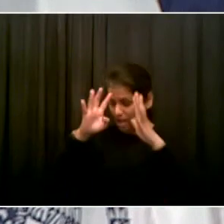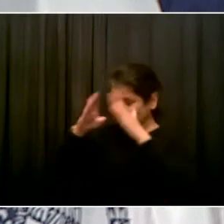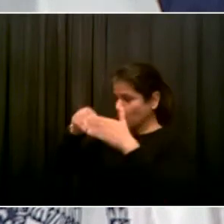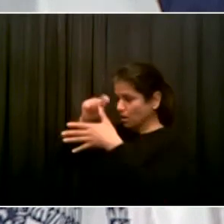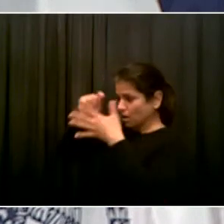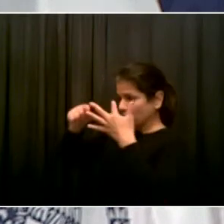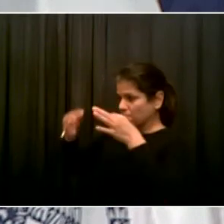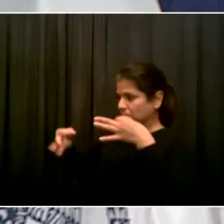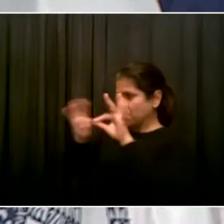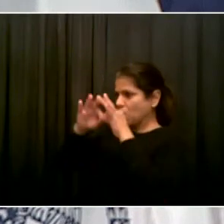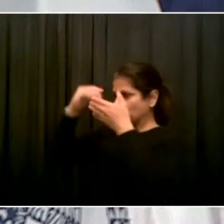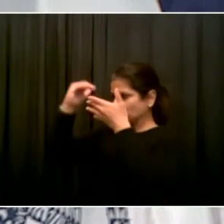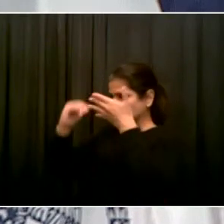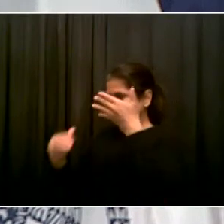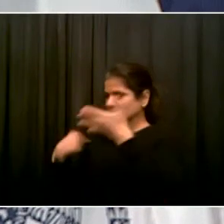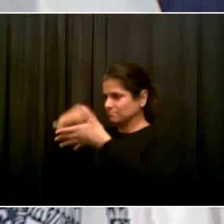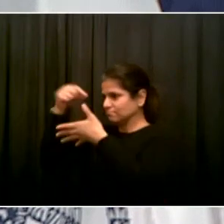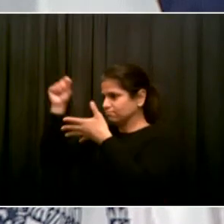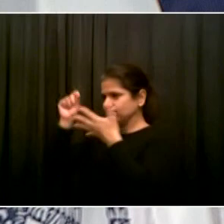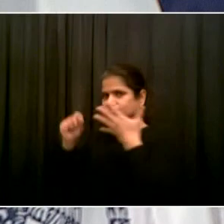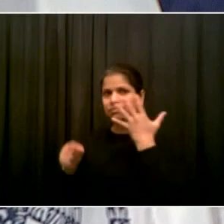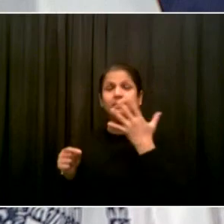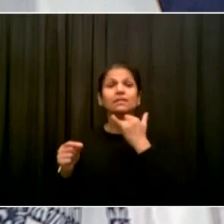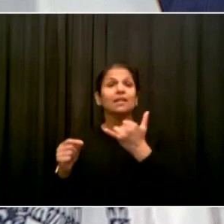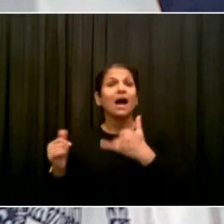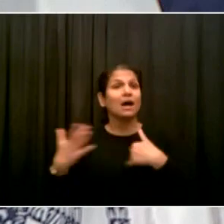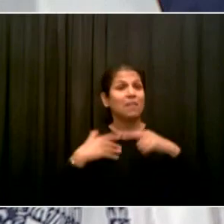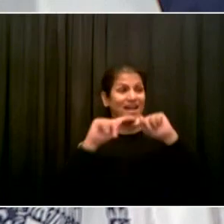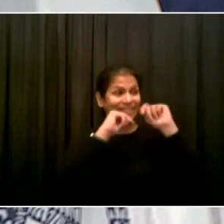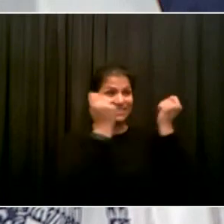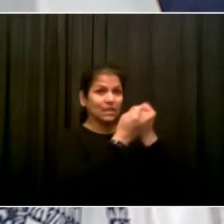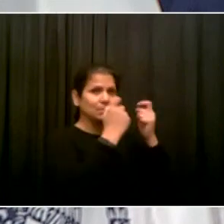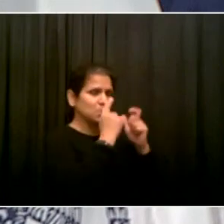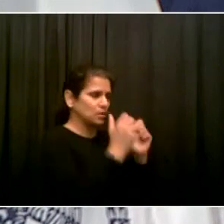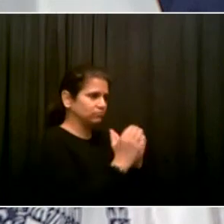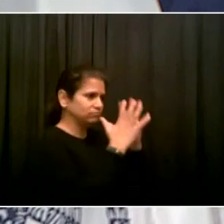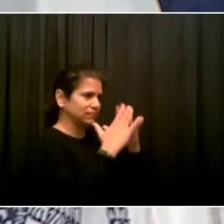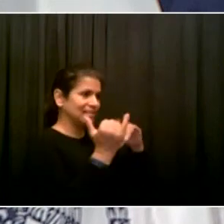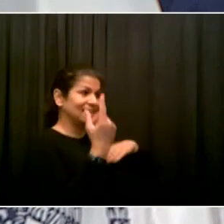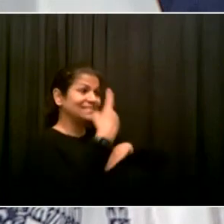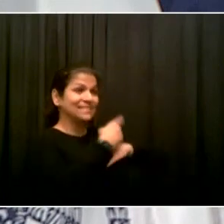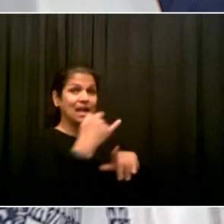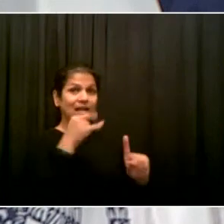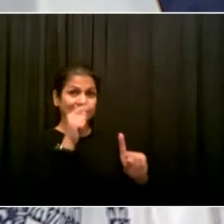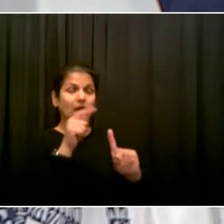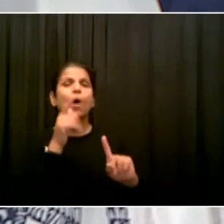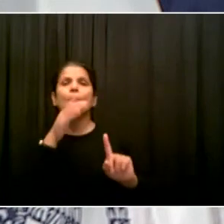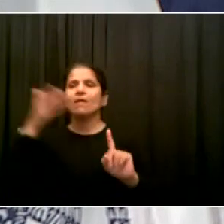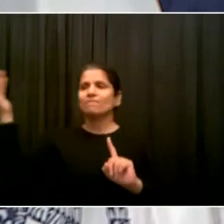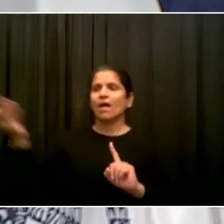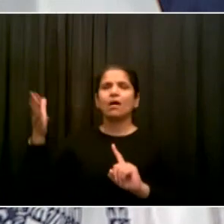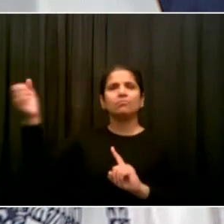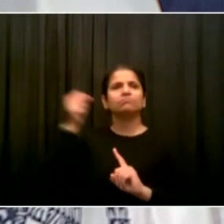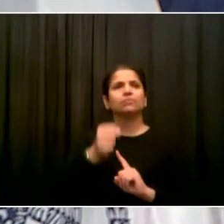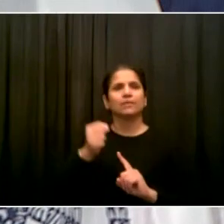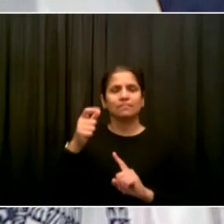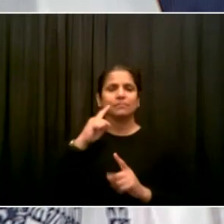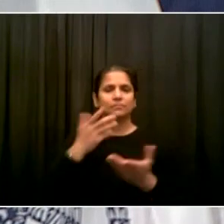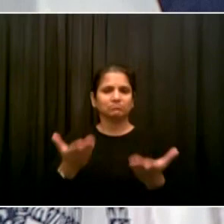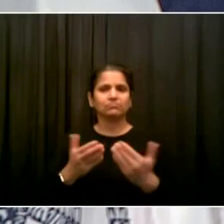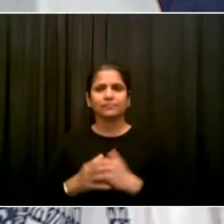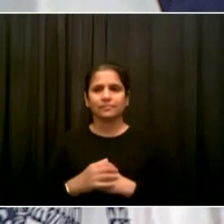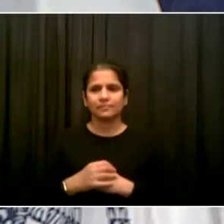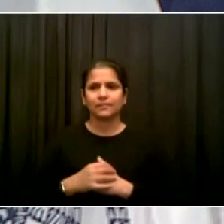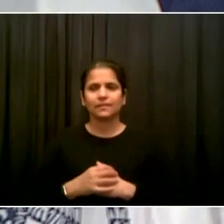I appreciate the invitation in advance. And to sort of the second piece of the point, there have been a lot of